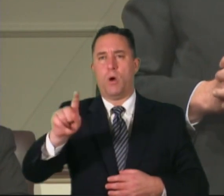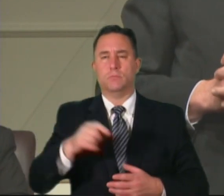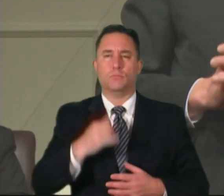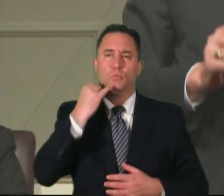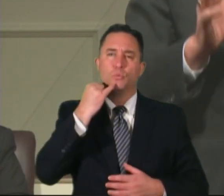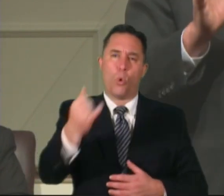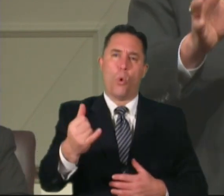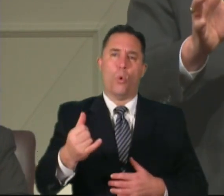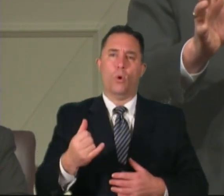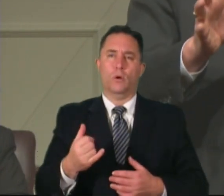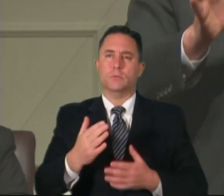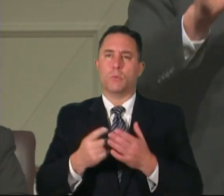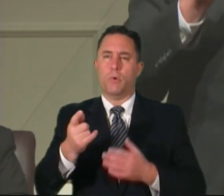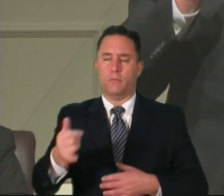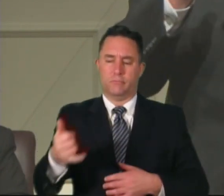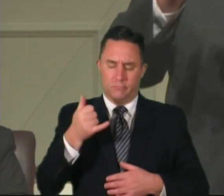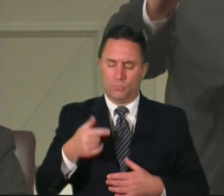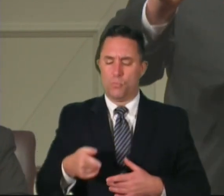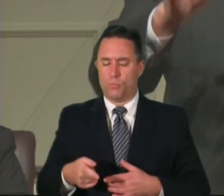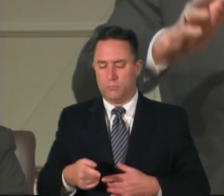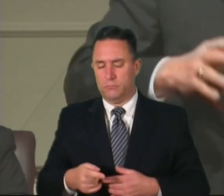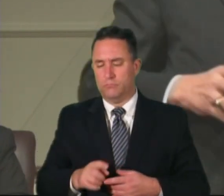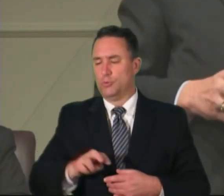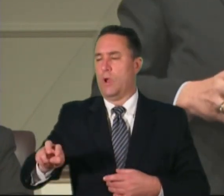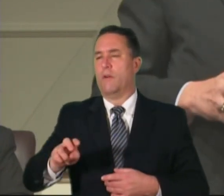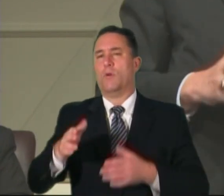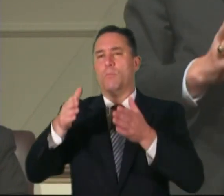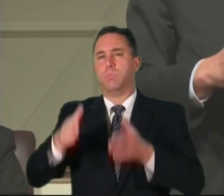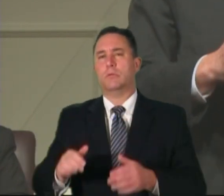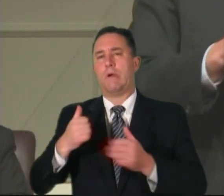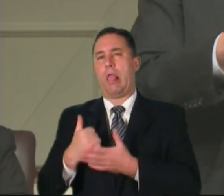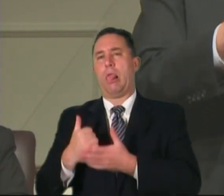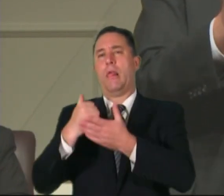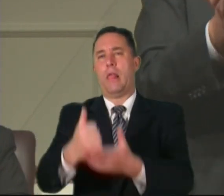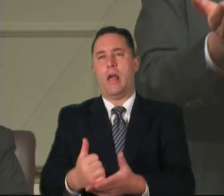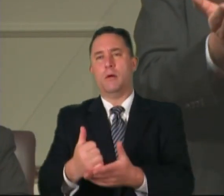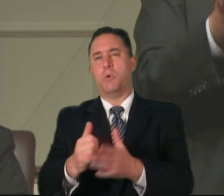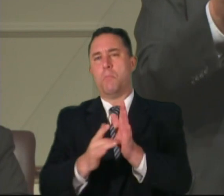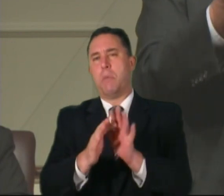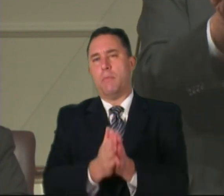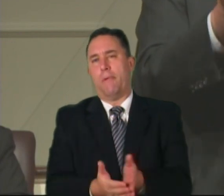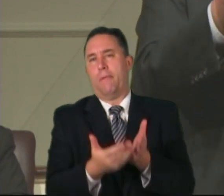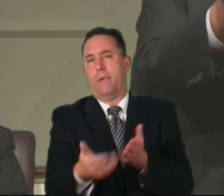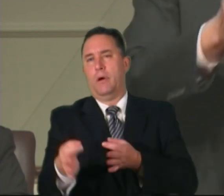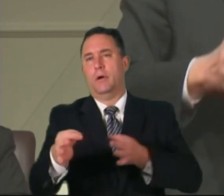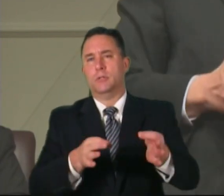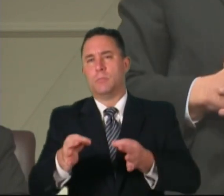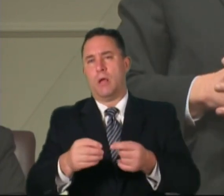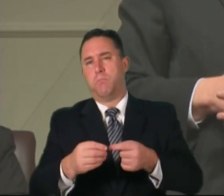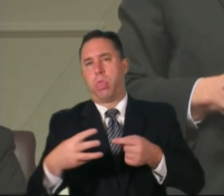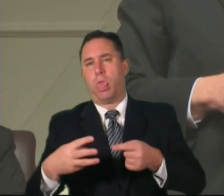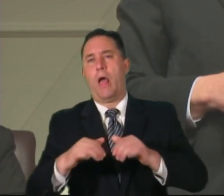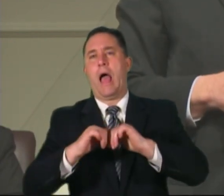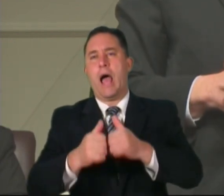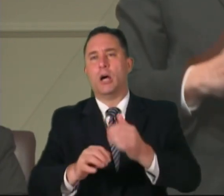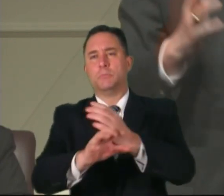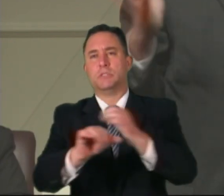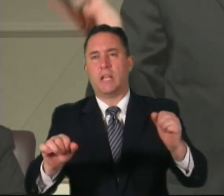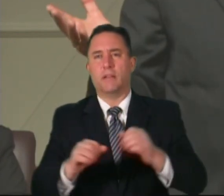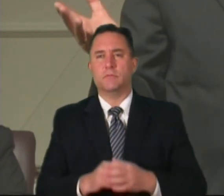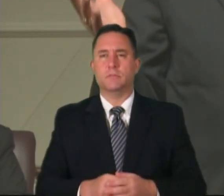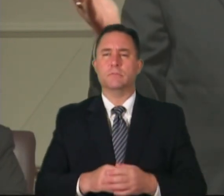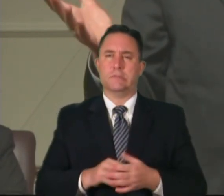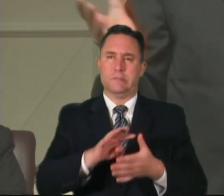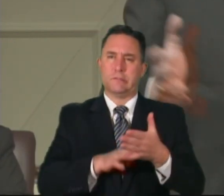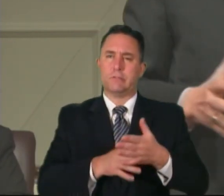219-932-0711. Someone will take that phone number and transfer you to somebody that can help you and open the Bible and tell you how to be saved. Schedule